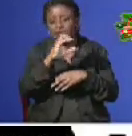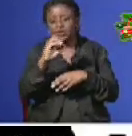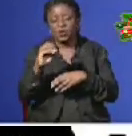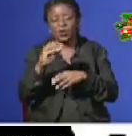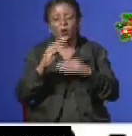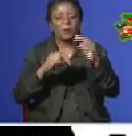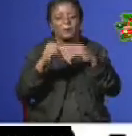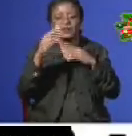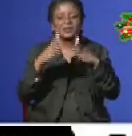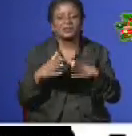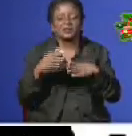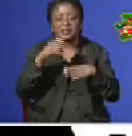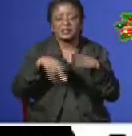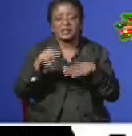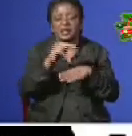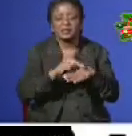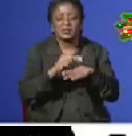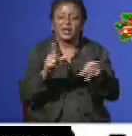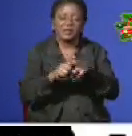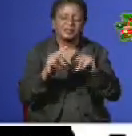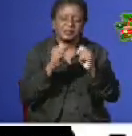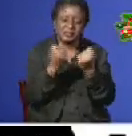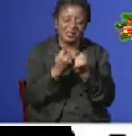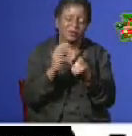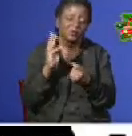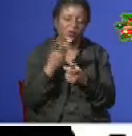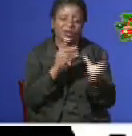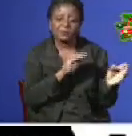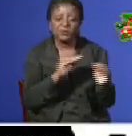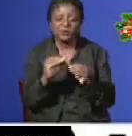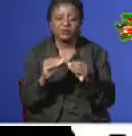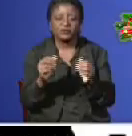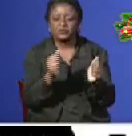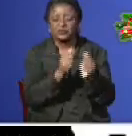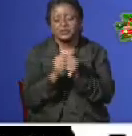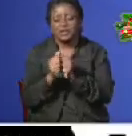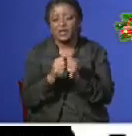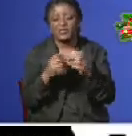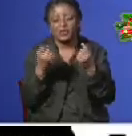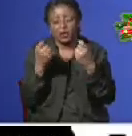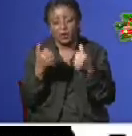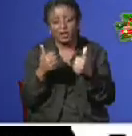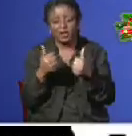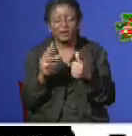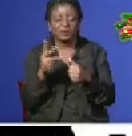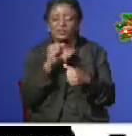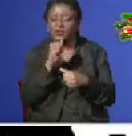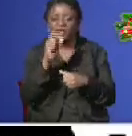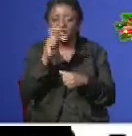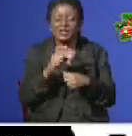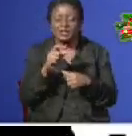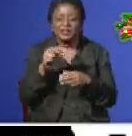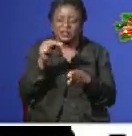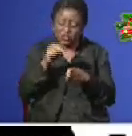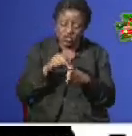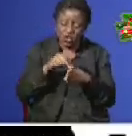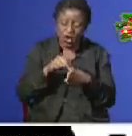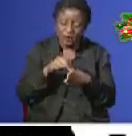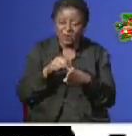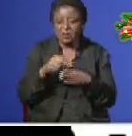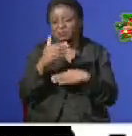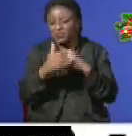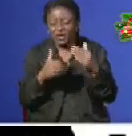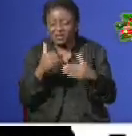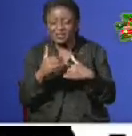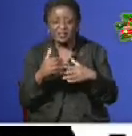were able to, as a team, move together quickly and didn't need the normal process that others would have to do, going out to architects and